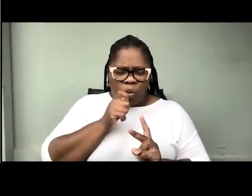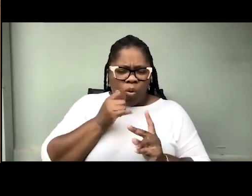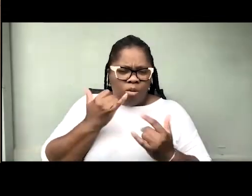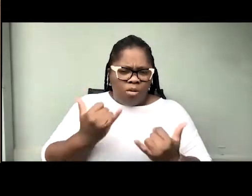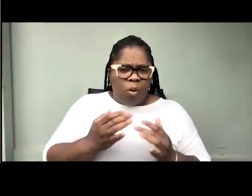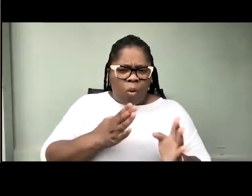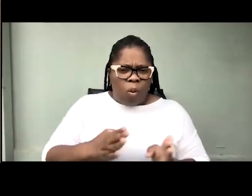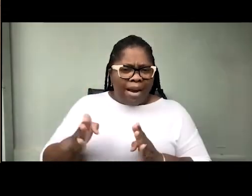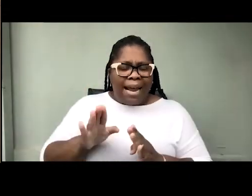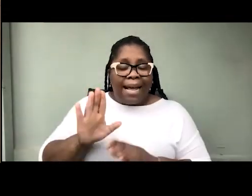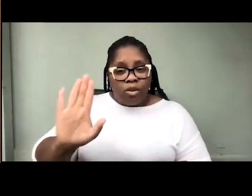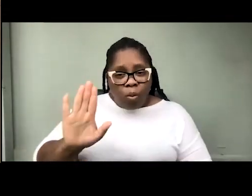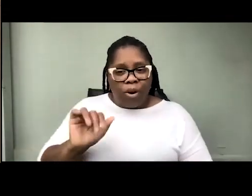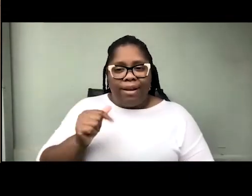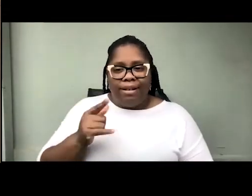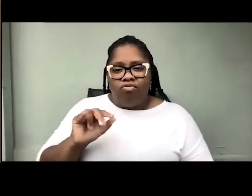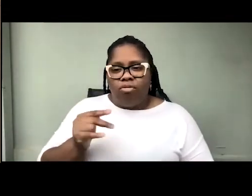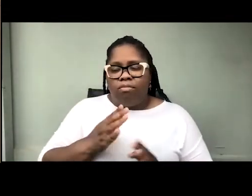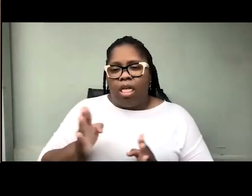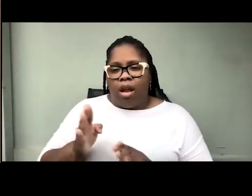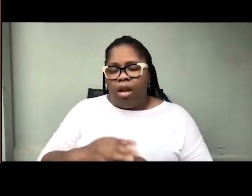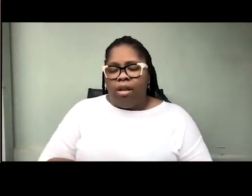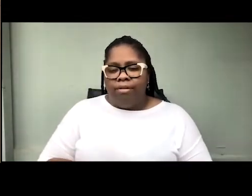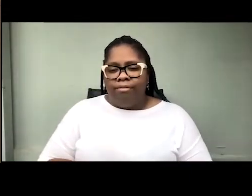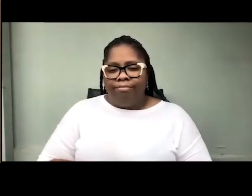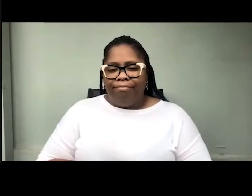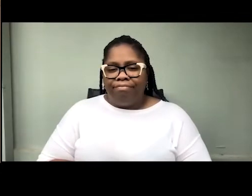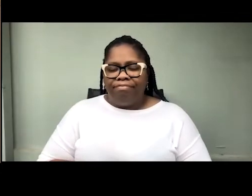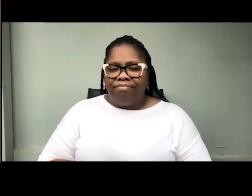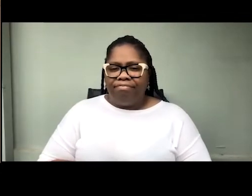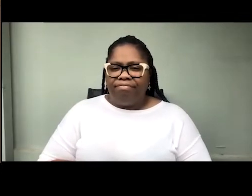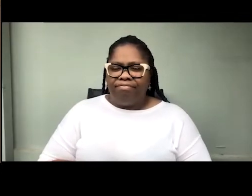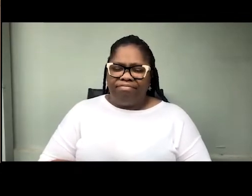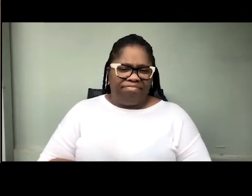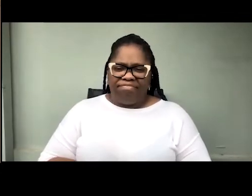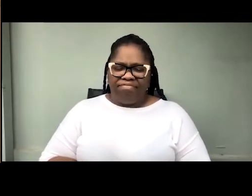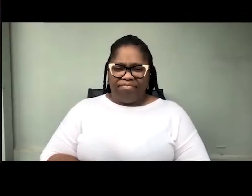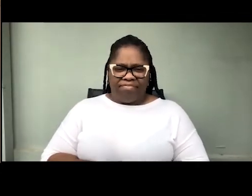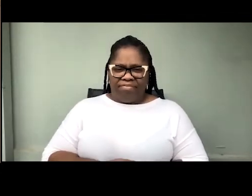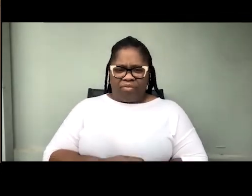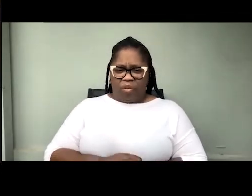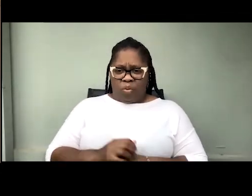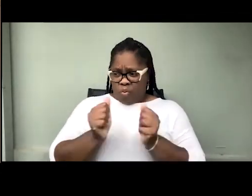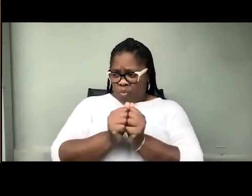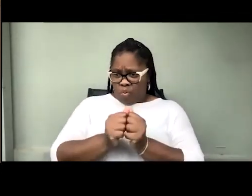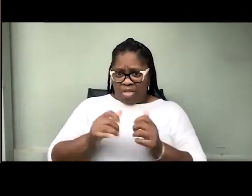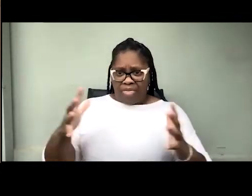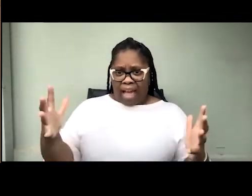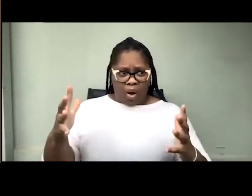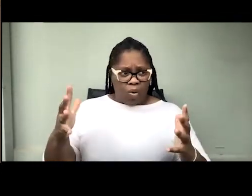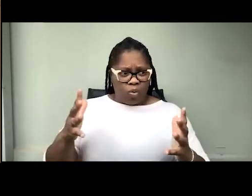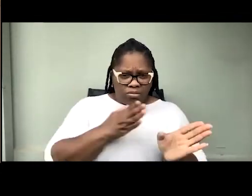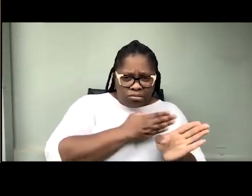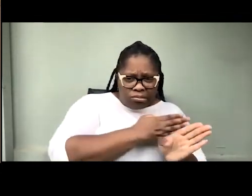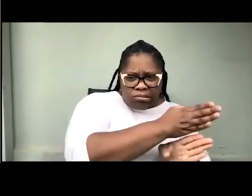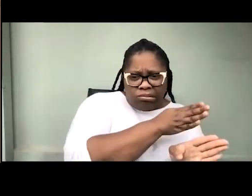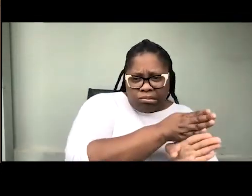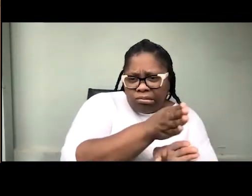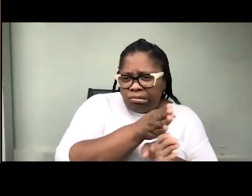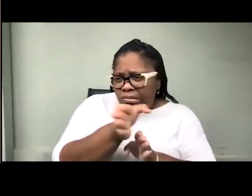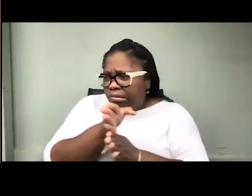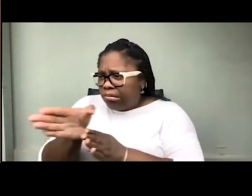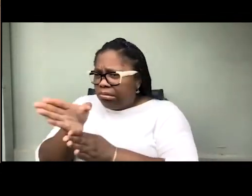your aging plan efforts. The plan just wouldn't be where we have it at if it weren't for all of that really